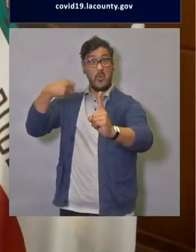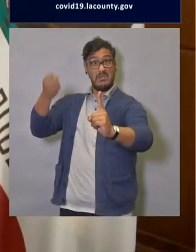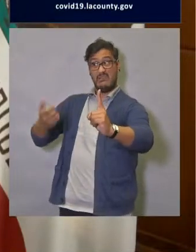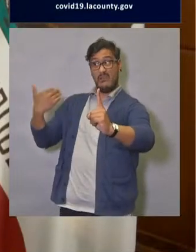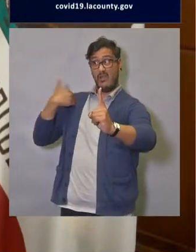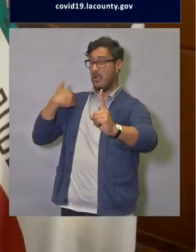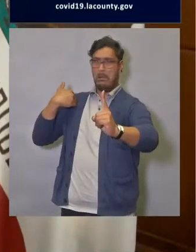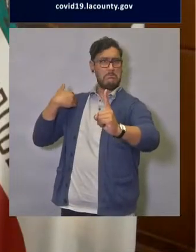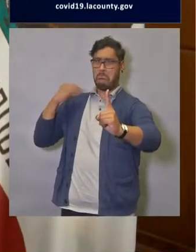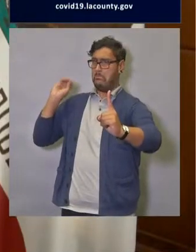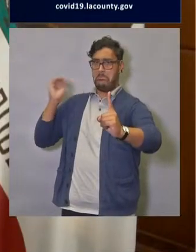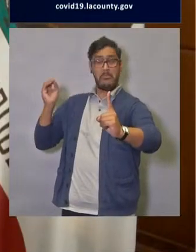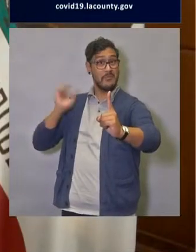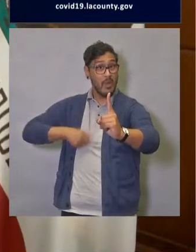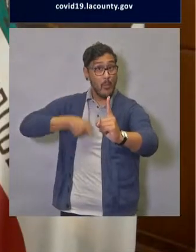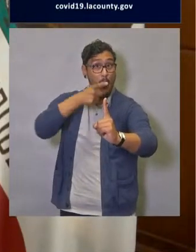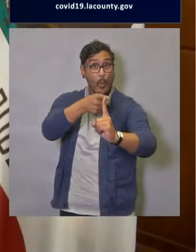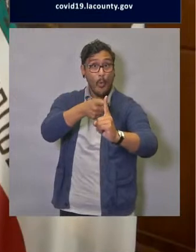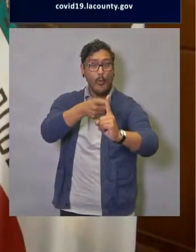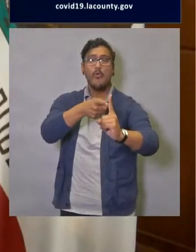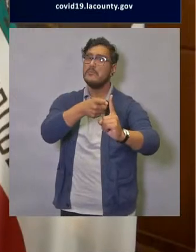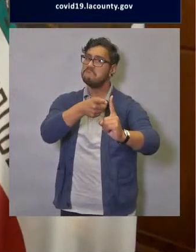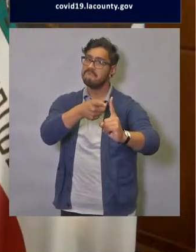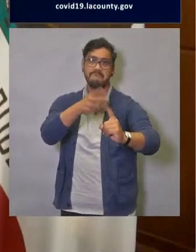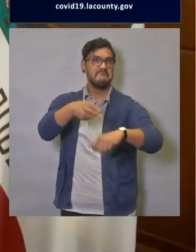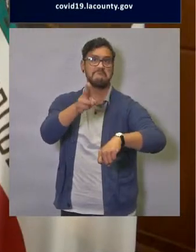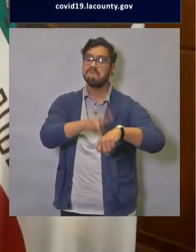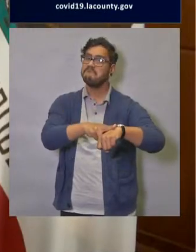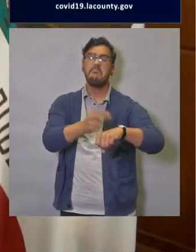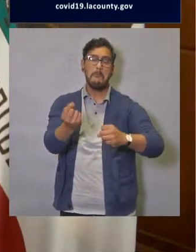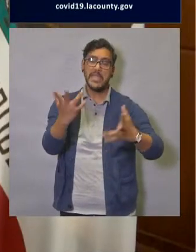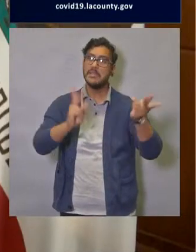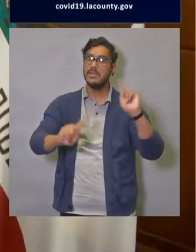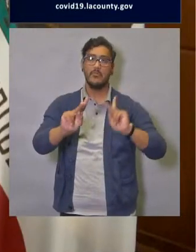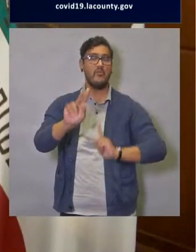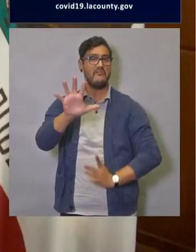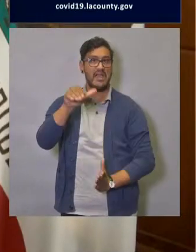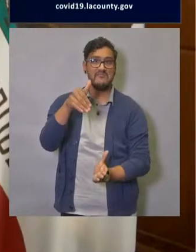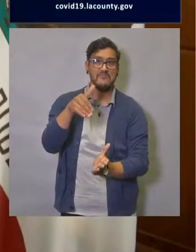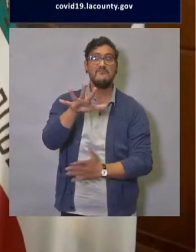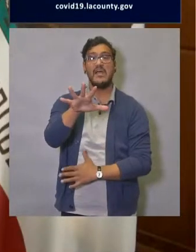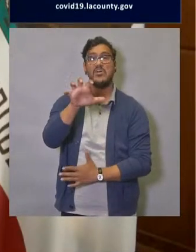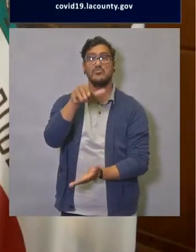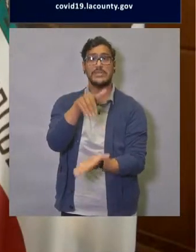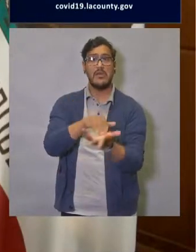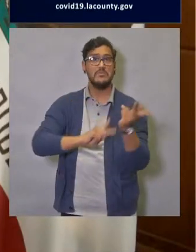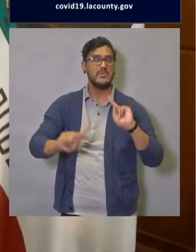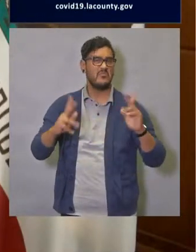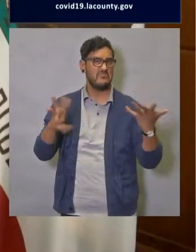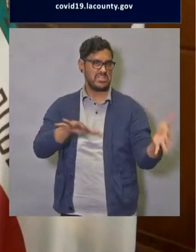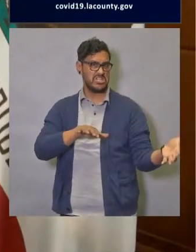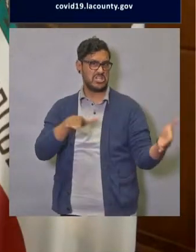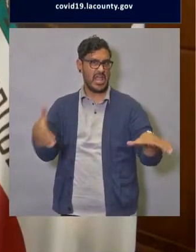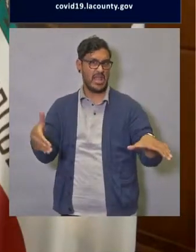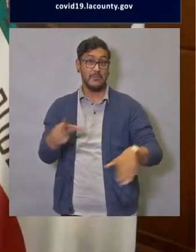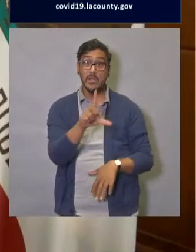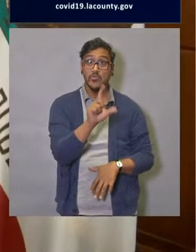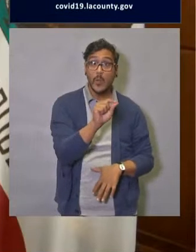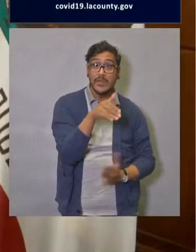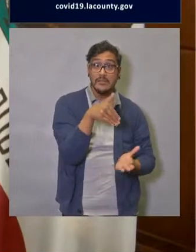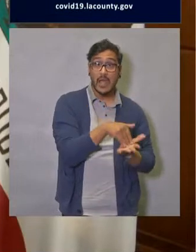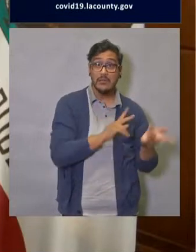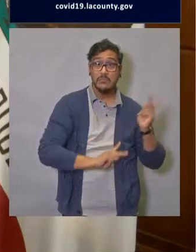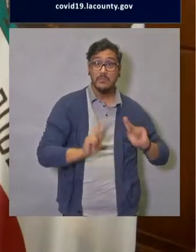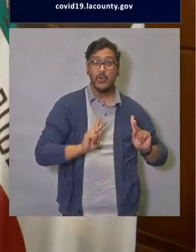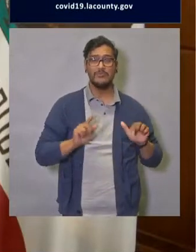over 500,000 people have lost their lives to COVID-19, and 20,000 of those were right here in our very own